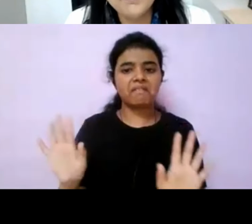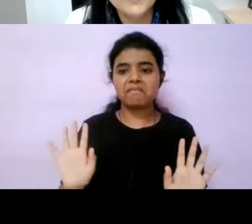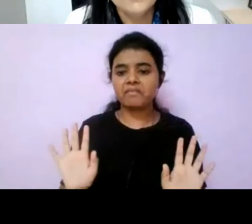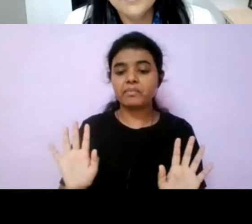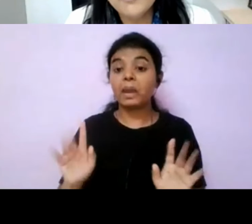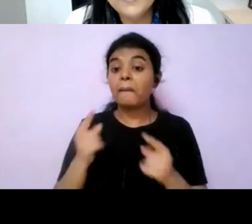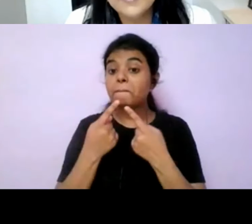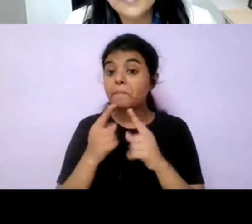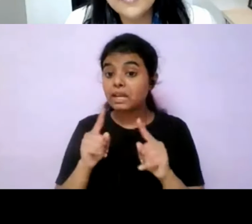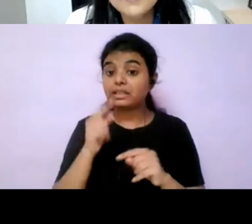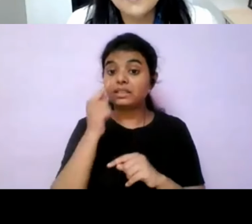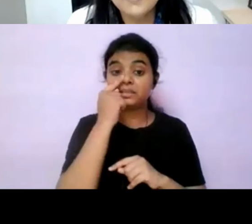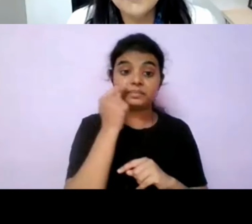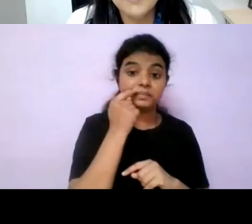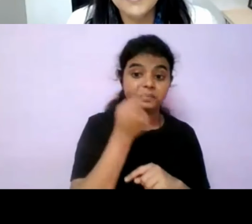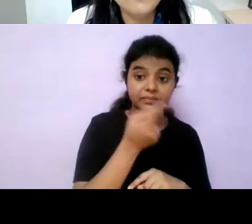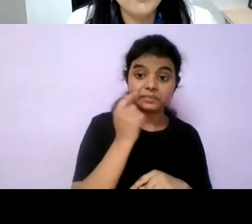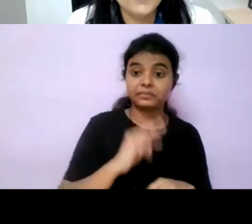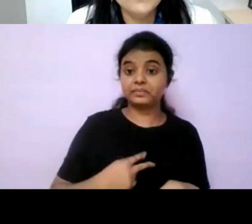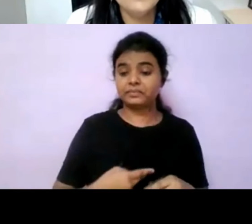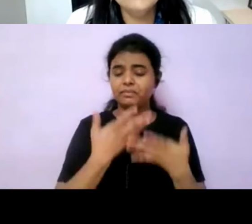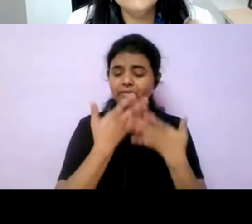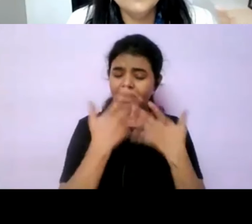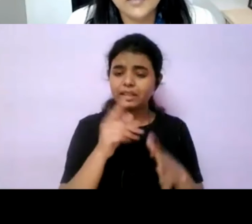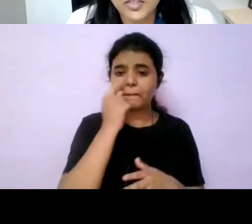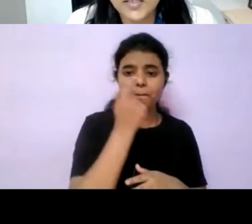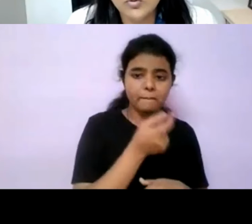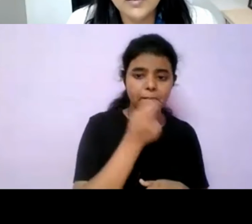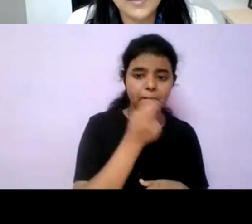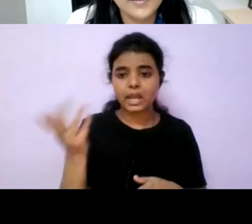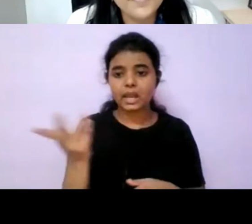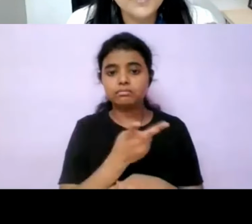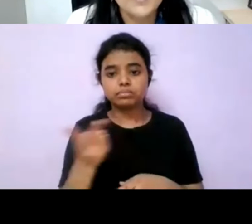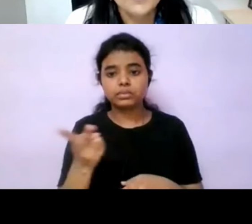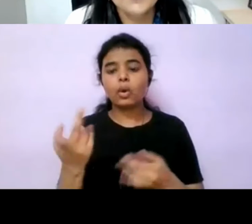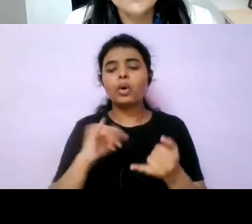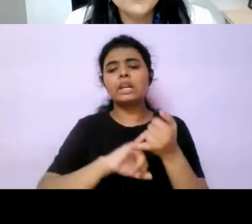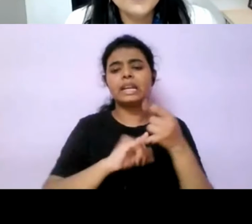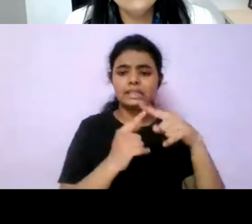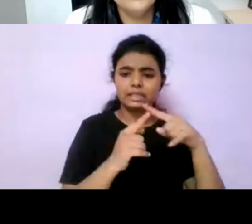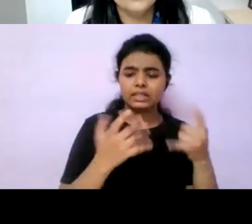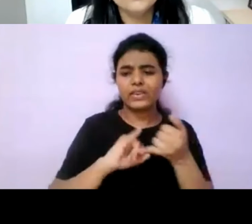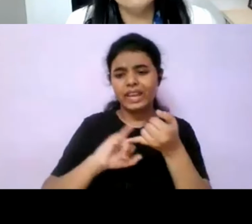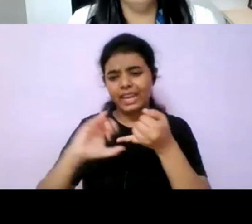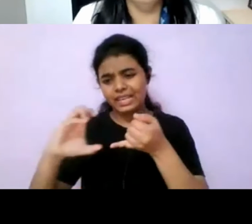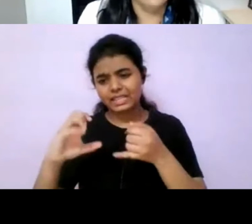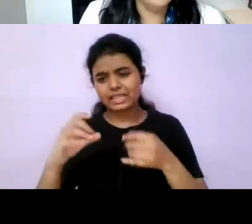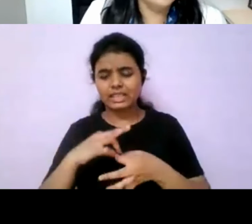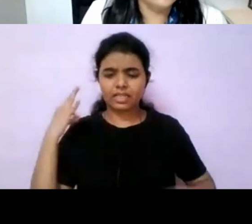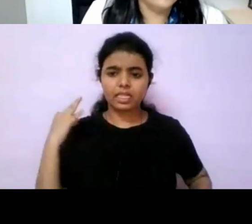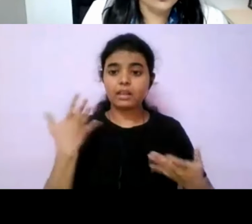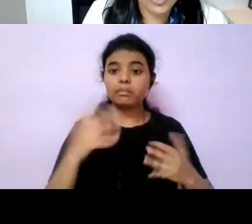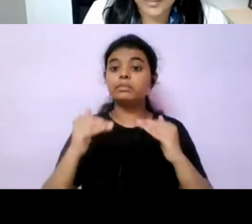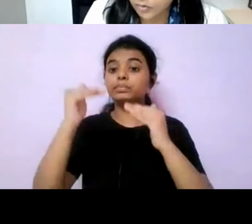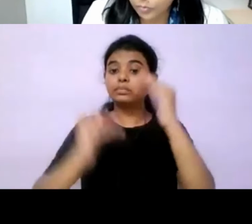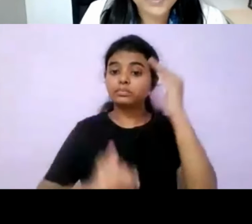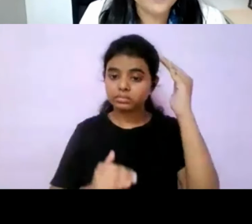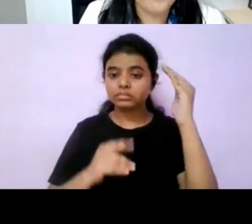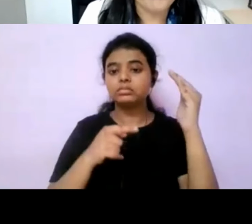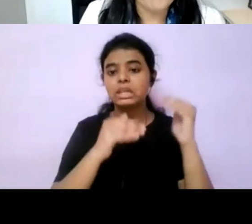gap between Dalit disabled men and women and in the scheduled tribes is seen to be relatively lower than other